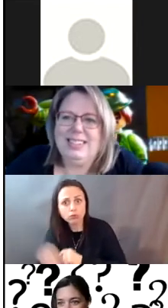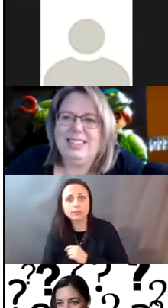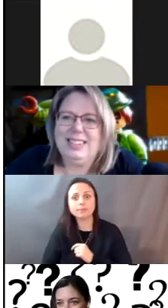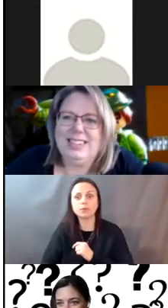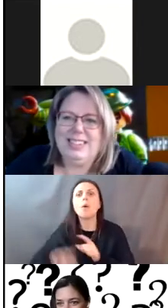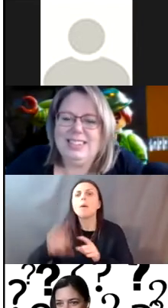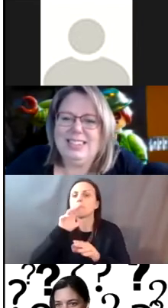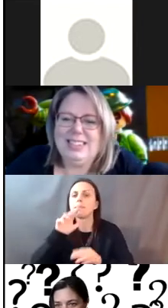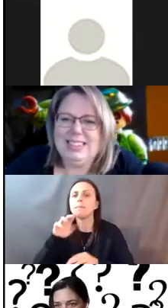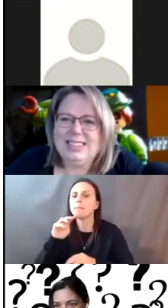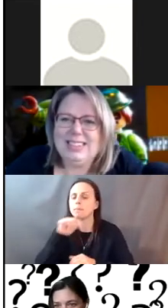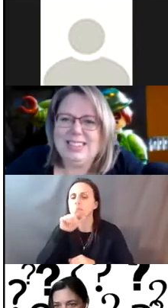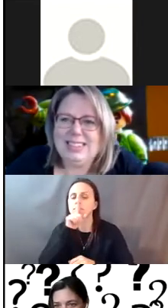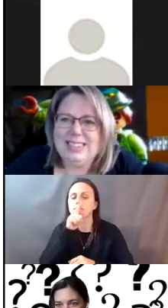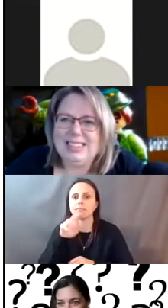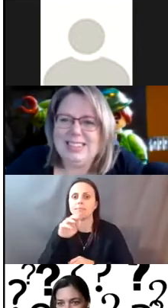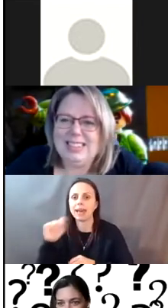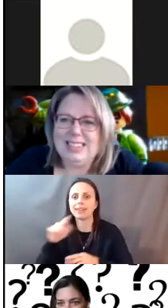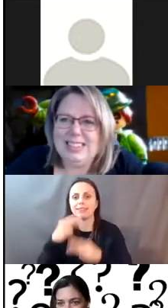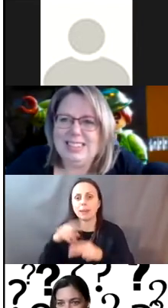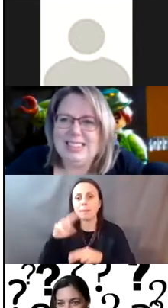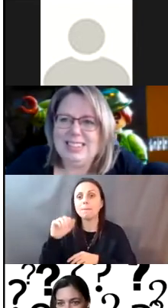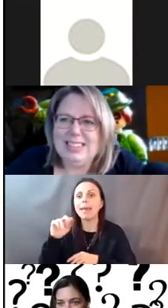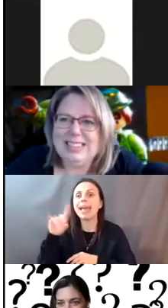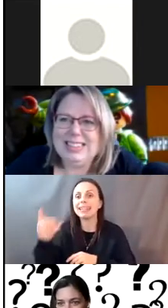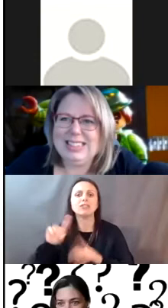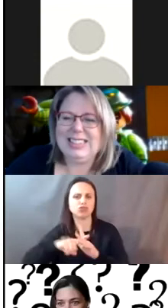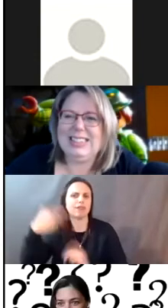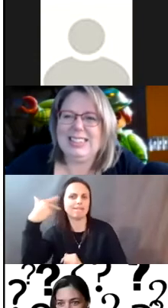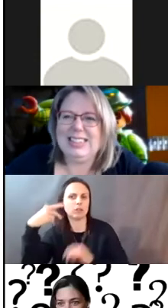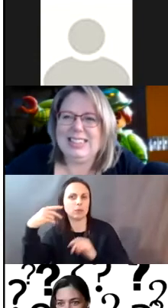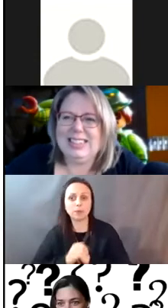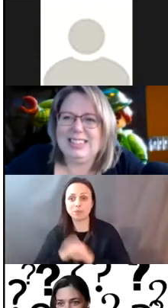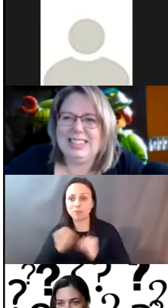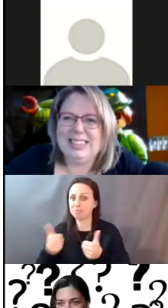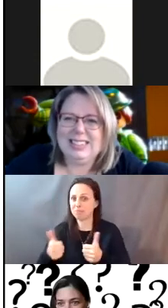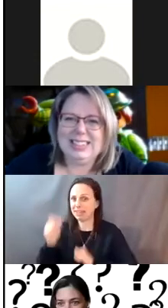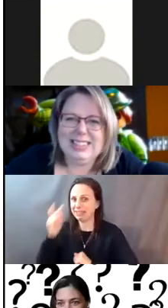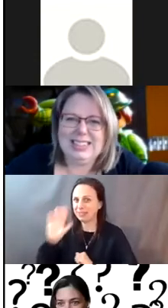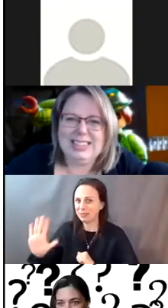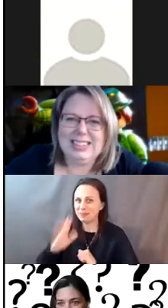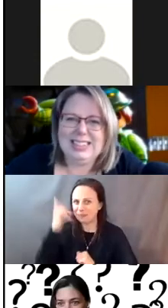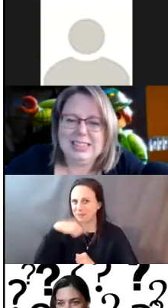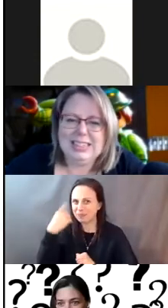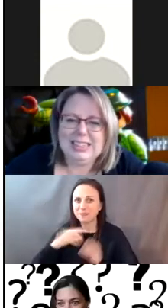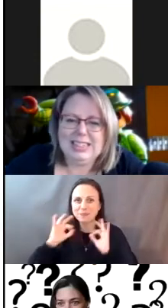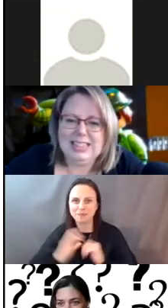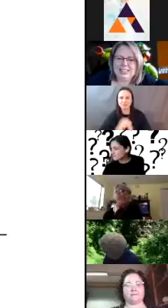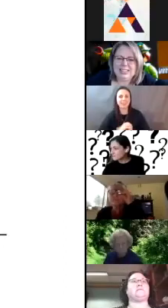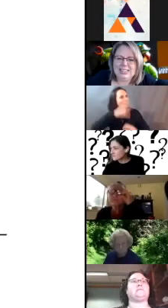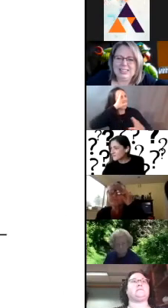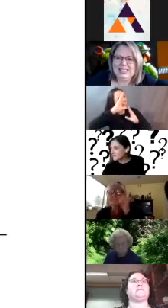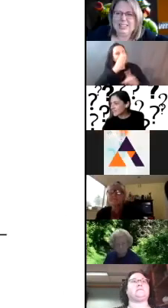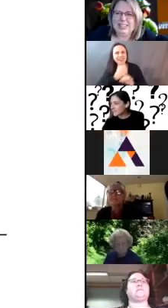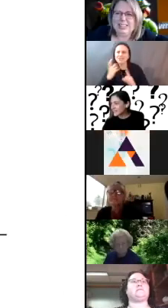Mandy, do I have to ask? I'll start my video. Awesome, sweet. Now we get to see you too. Maybe. Hit it. Hi, everybody. Thank